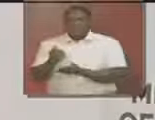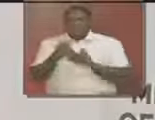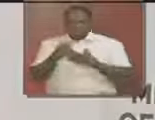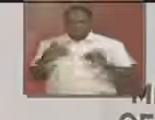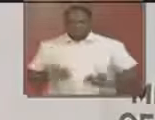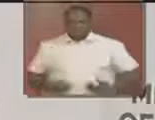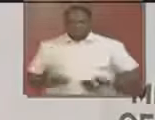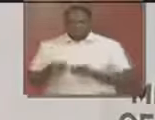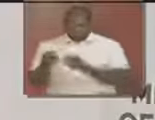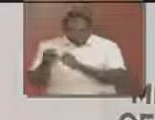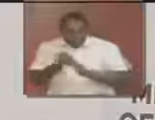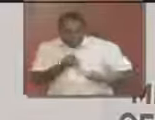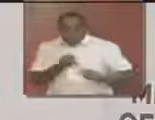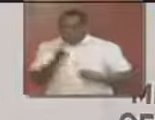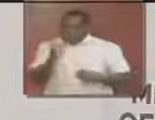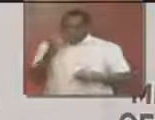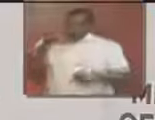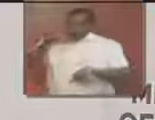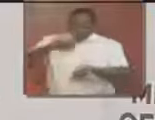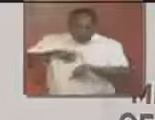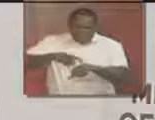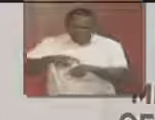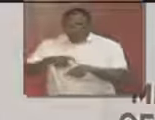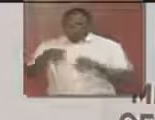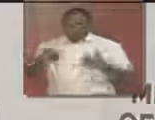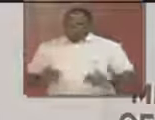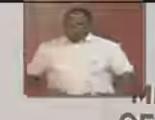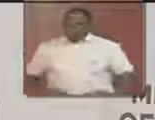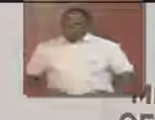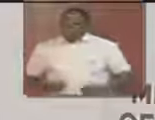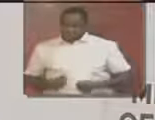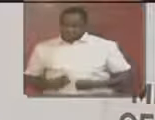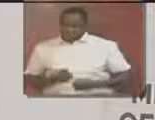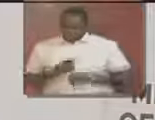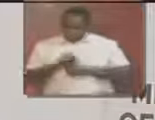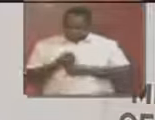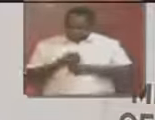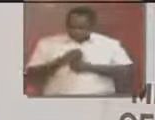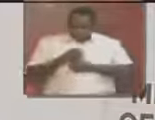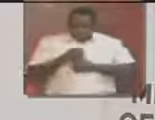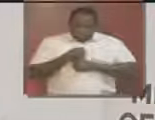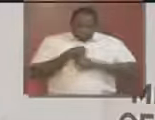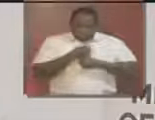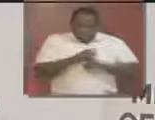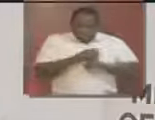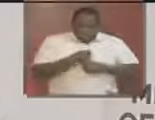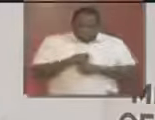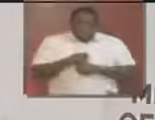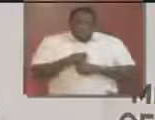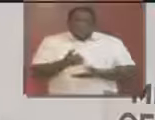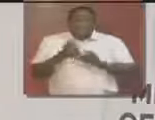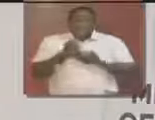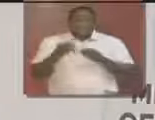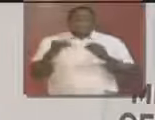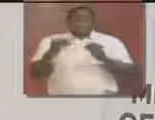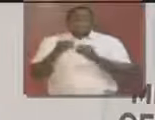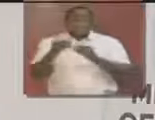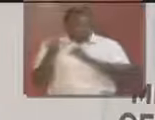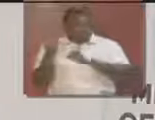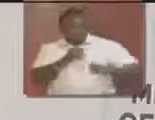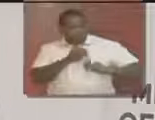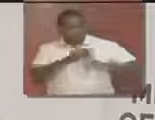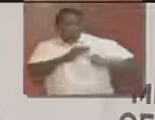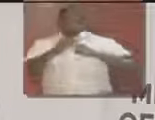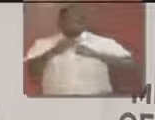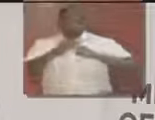5 times what your immune system can produce by itself, just to make sure you have a response to the vaccination itself.